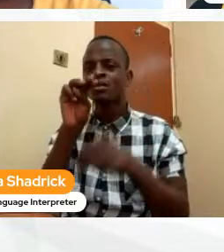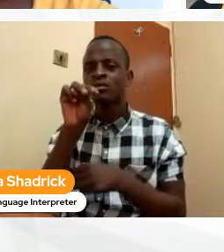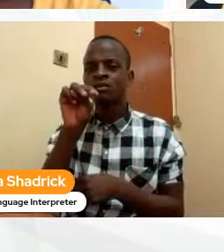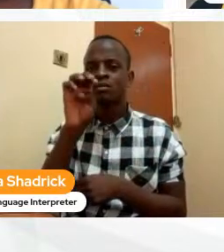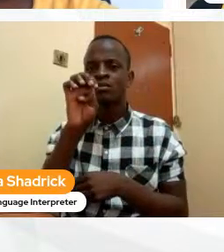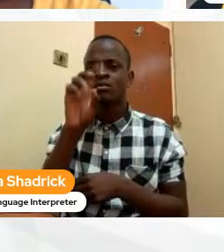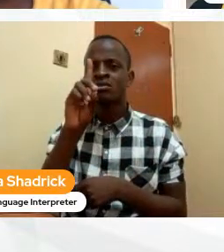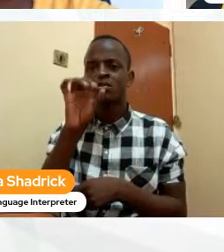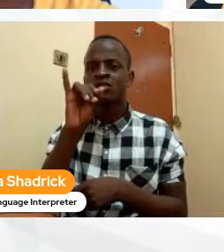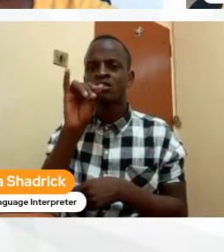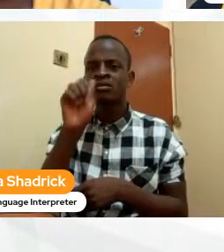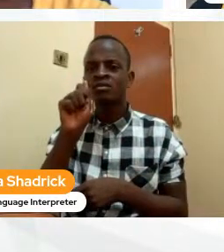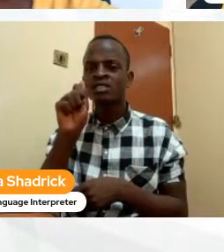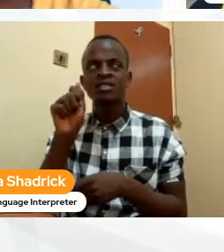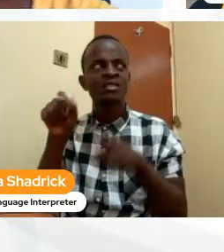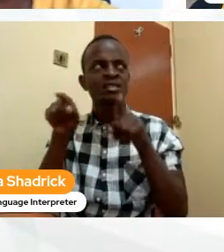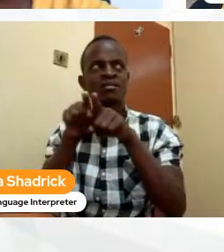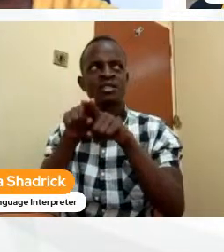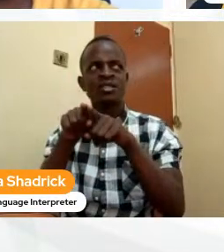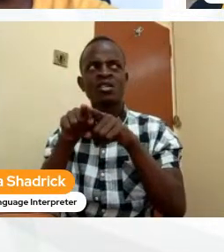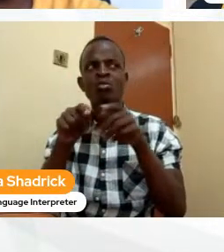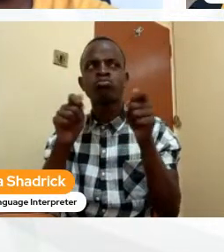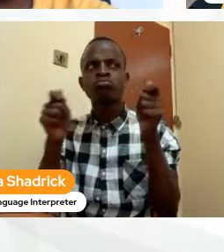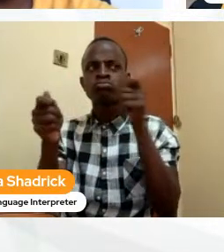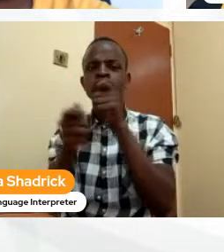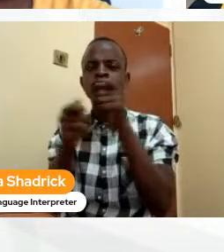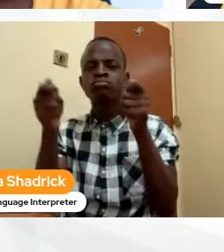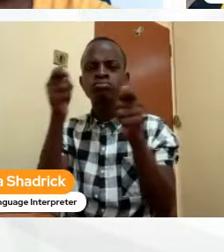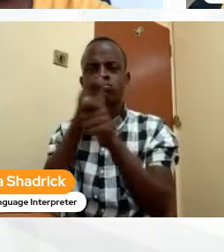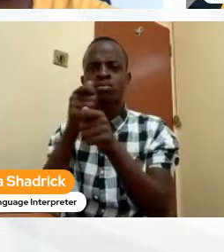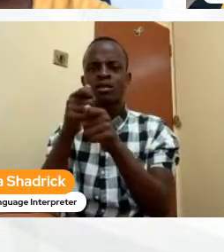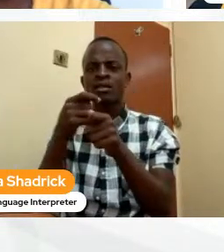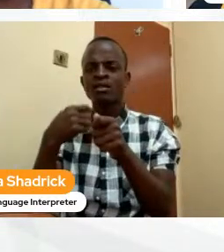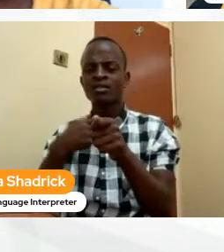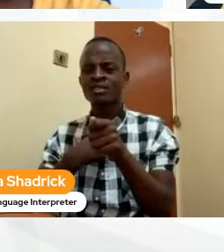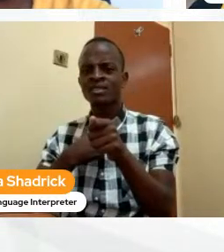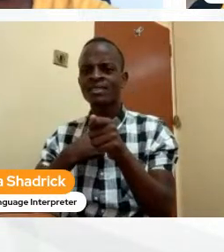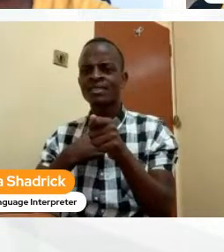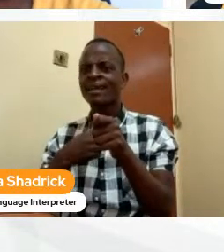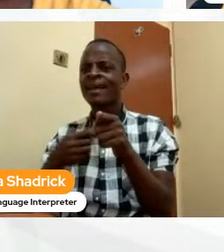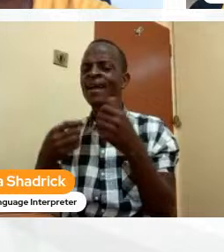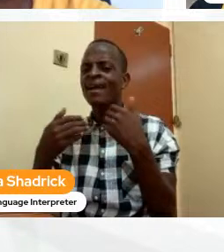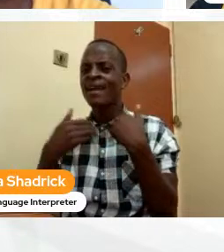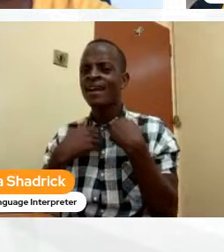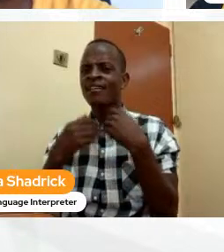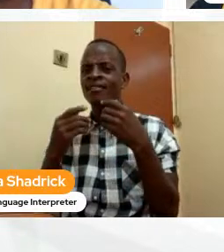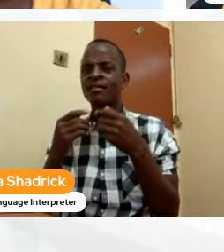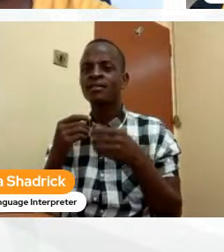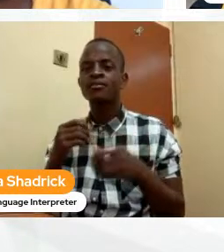change. So PP Media has partnered,